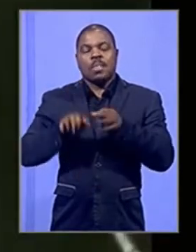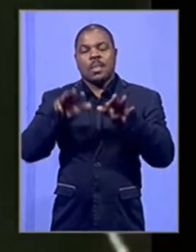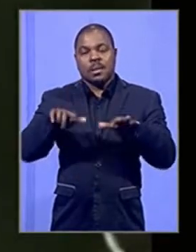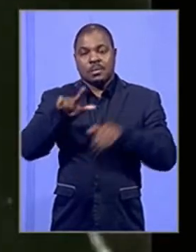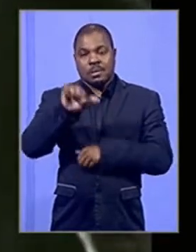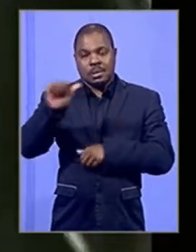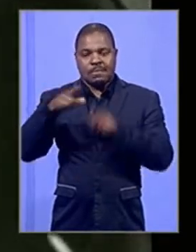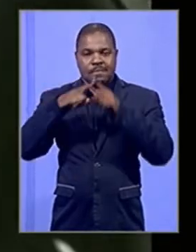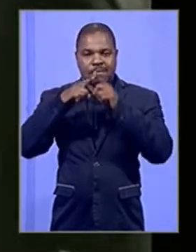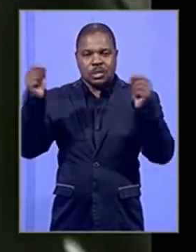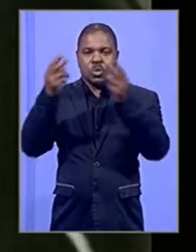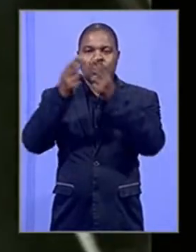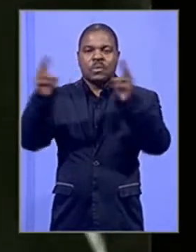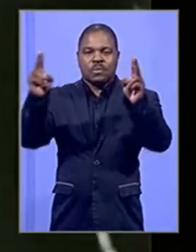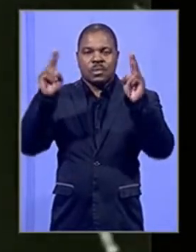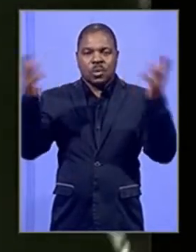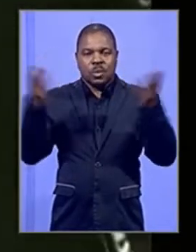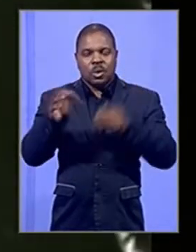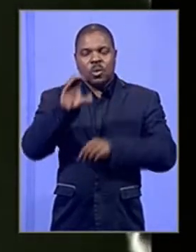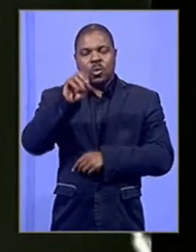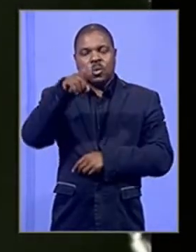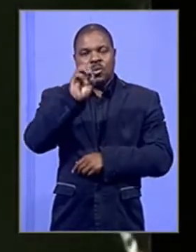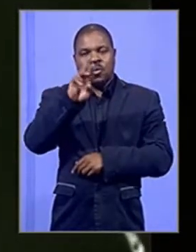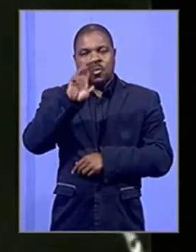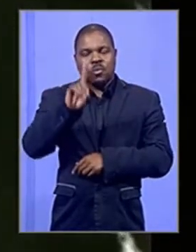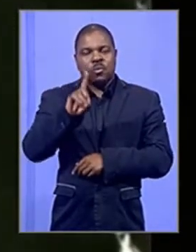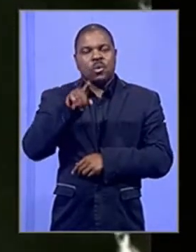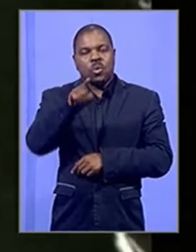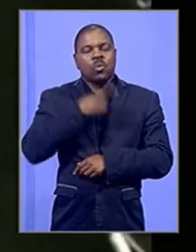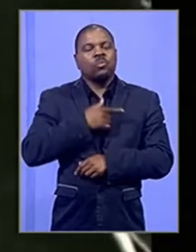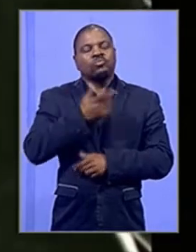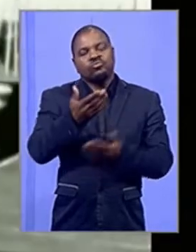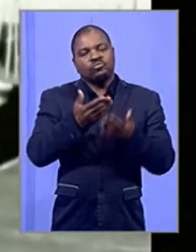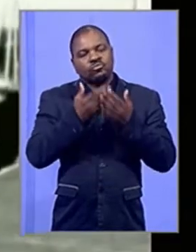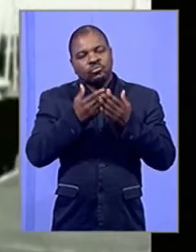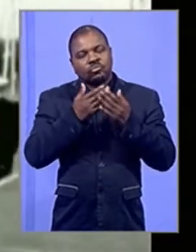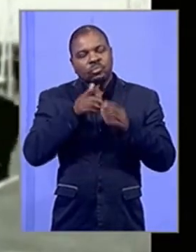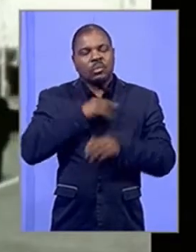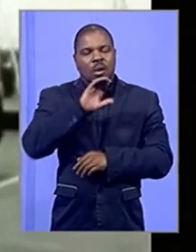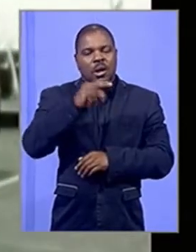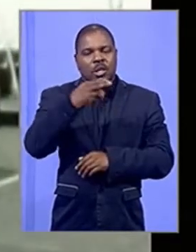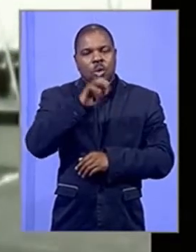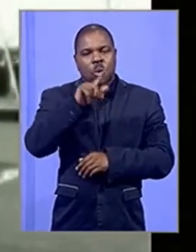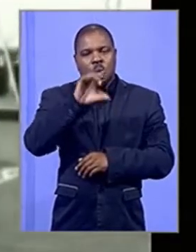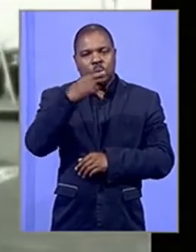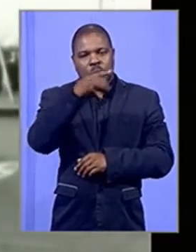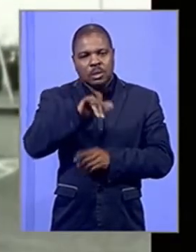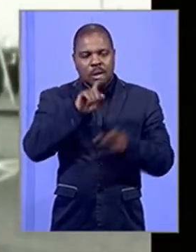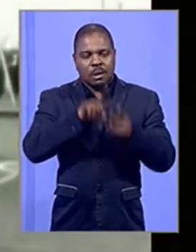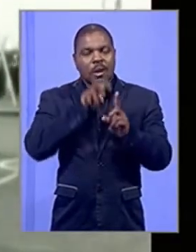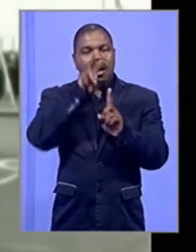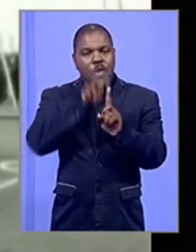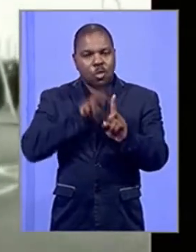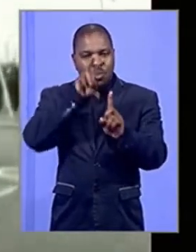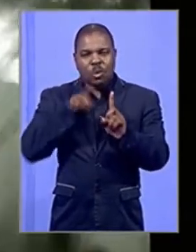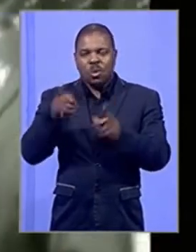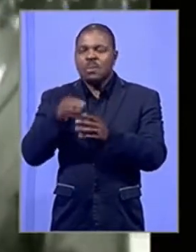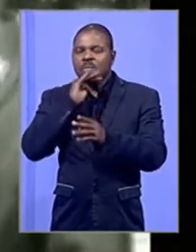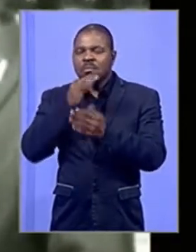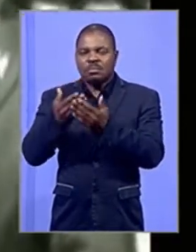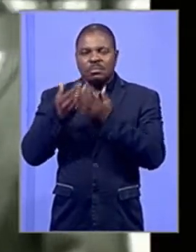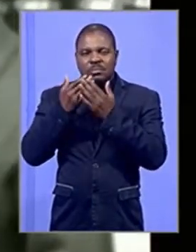dithuto tsa gagwe Universiting ya Oxford go dira grata ya Archaeology and Anthropology e le go thutwana ya go ithuta ka ditso le ditlogo